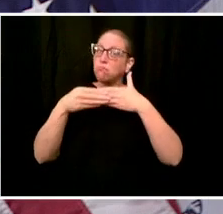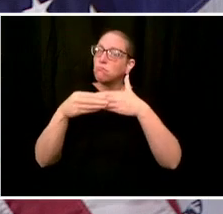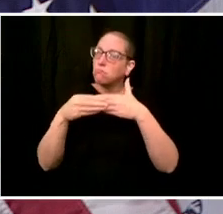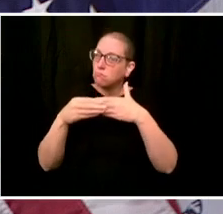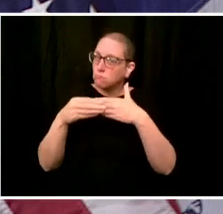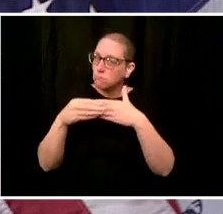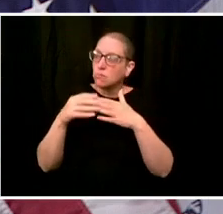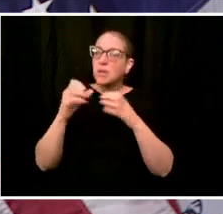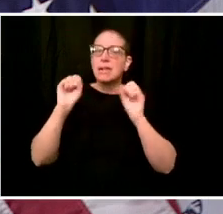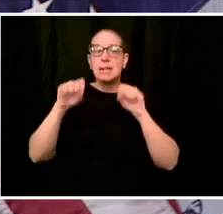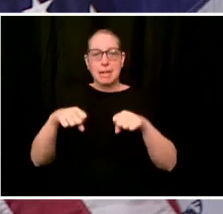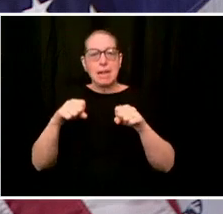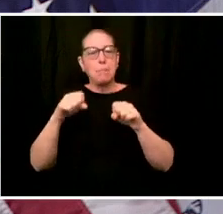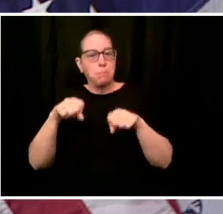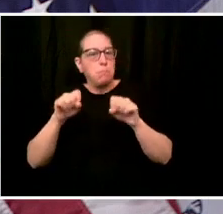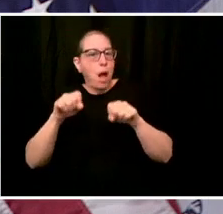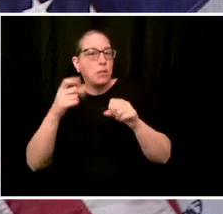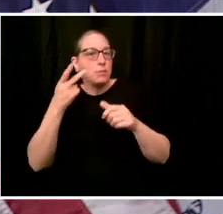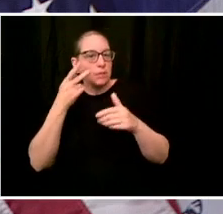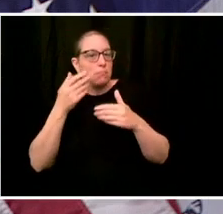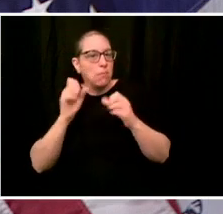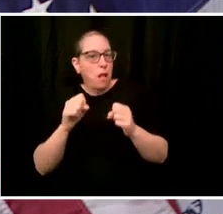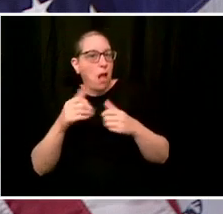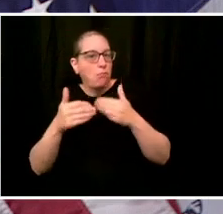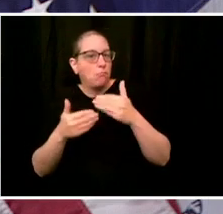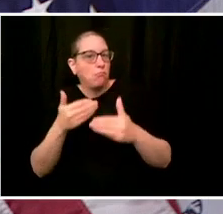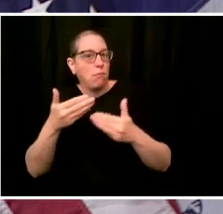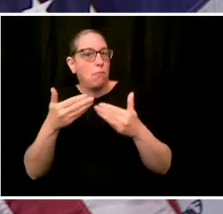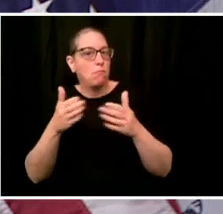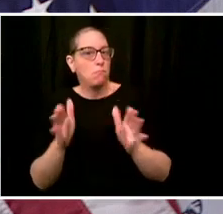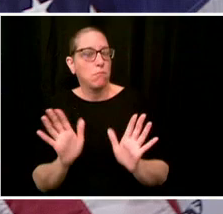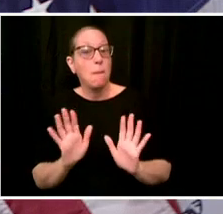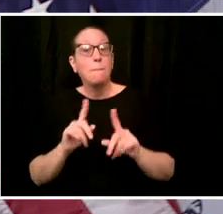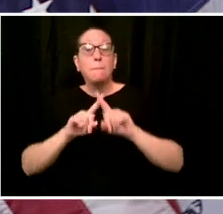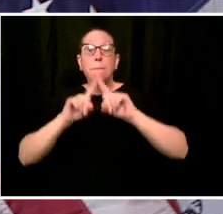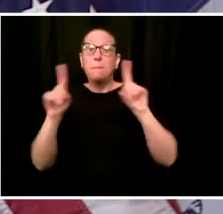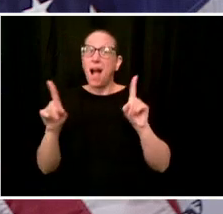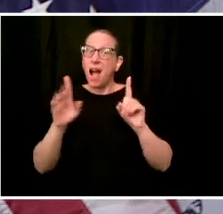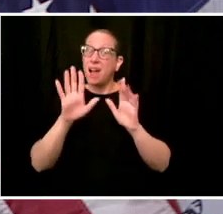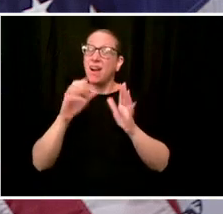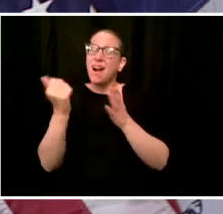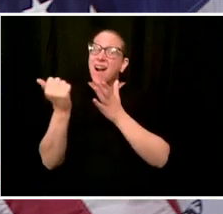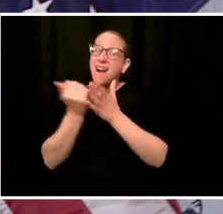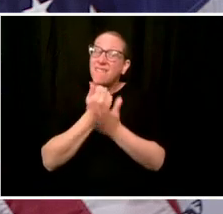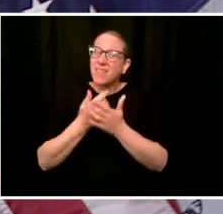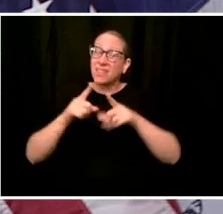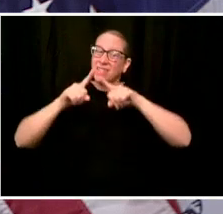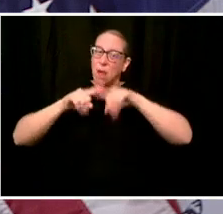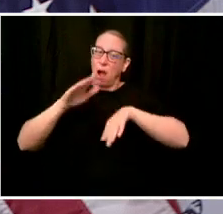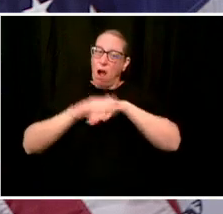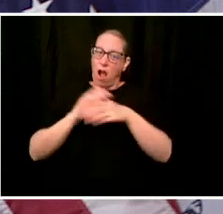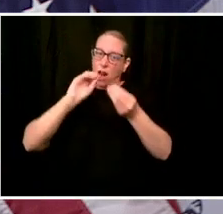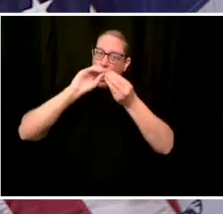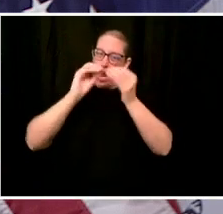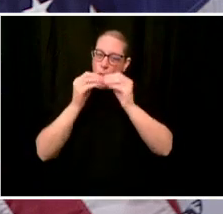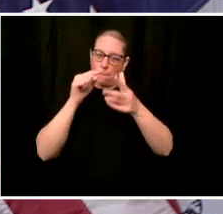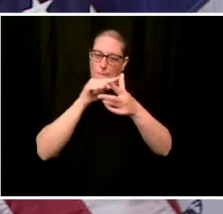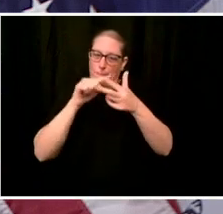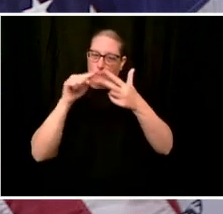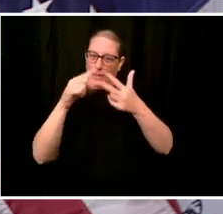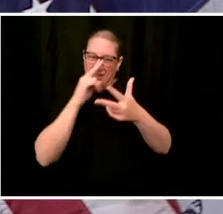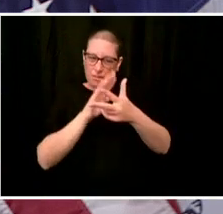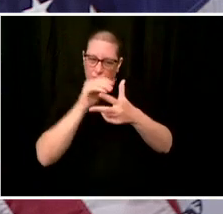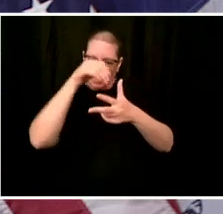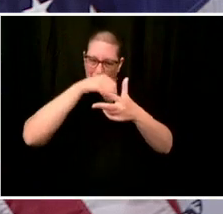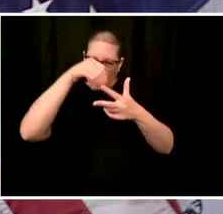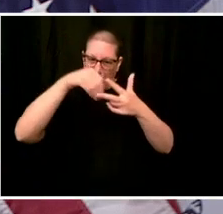the indicators have to keep telling us that each move we make is working, or we can't take the next move. I think that's the bottom